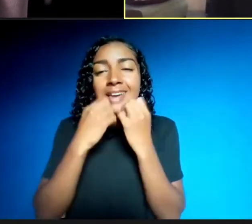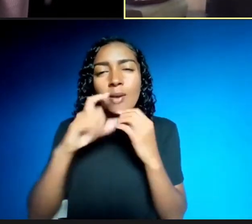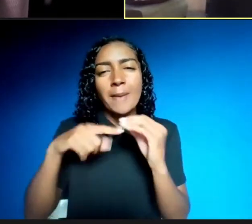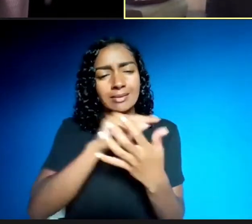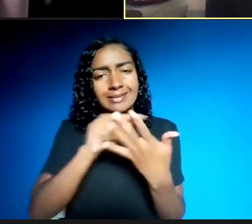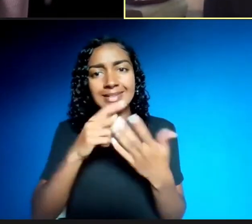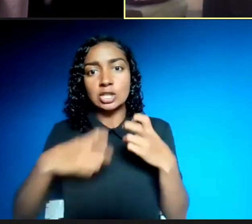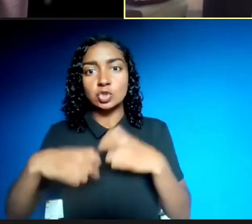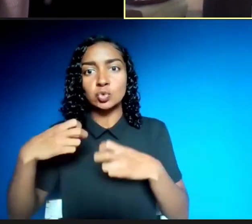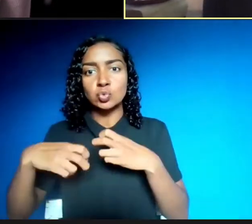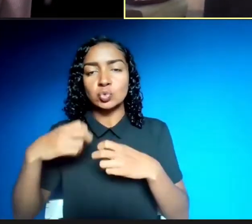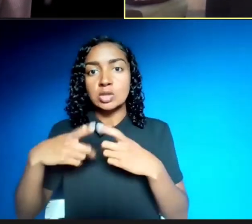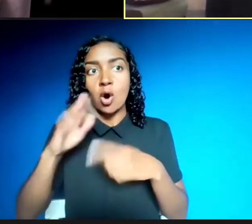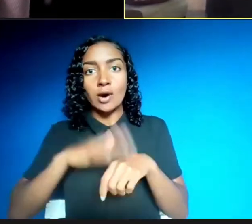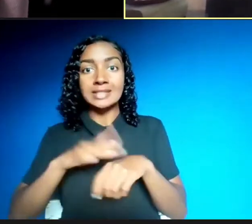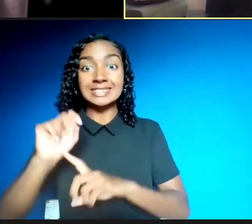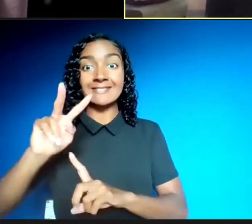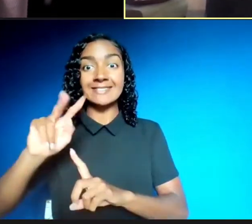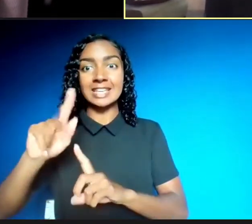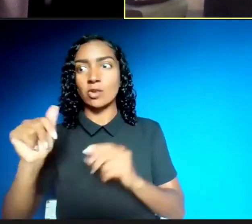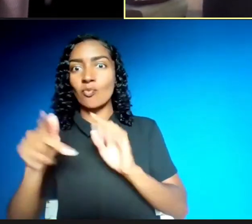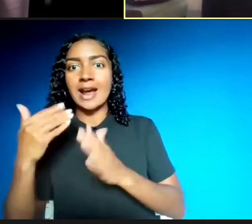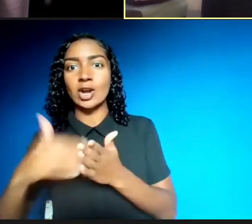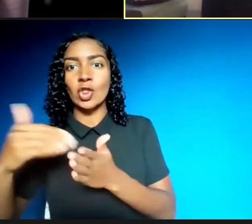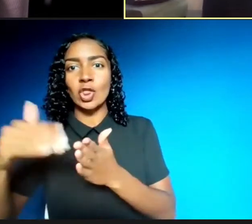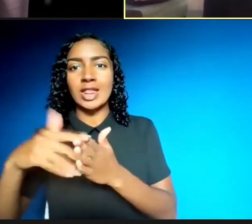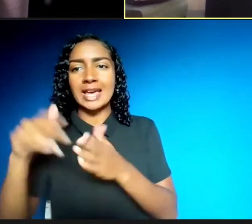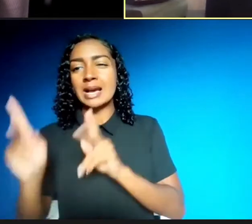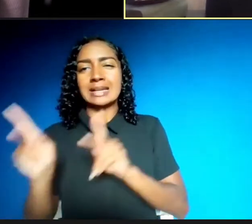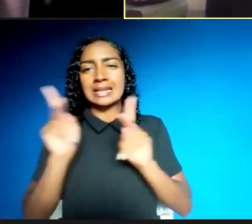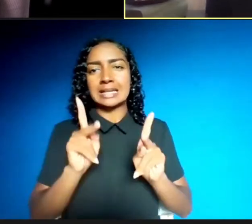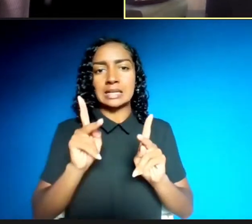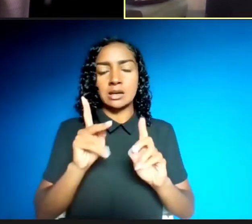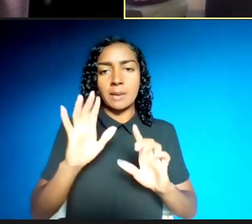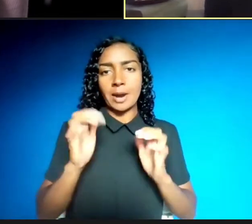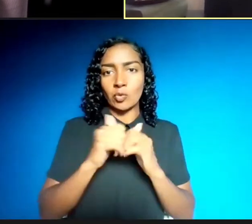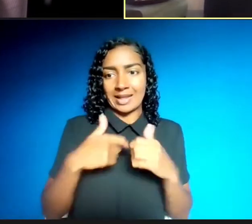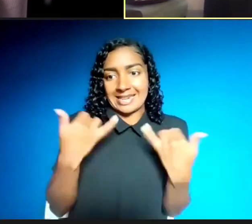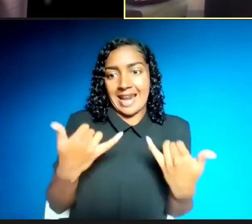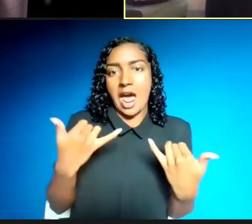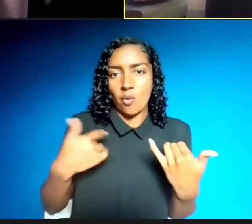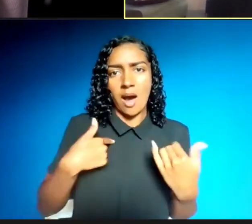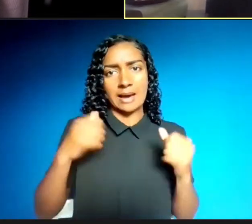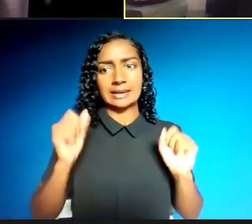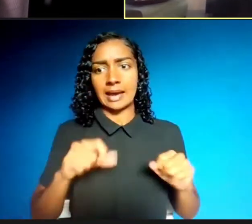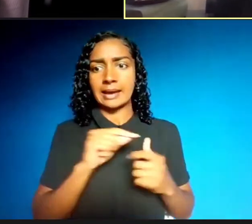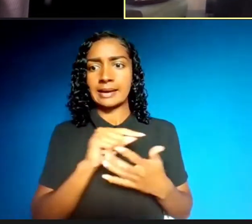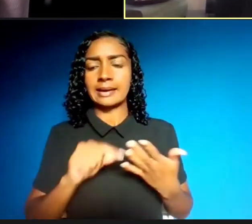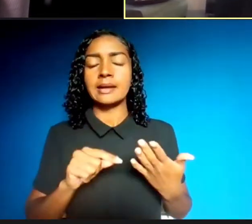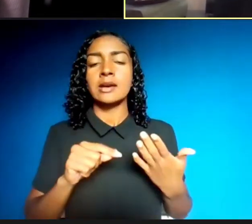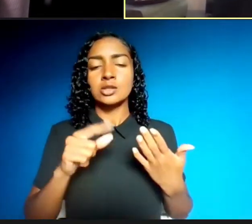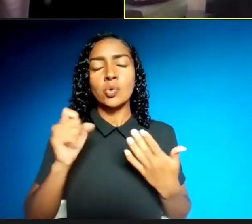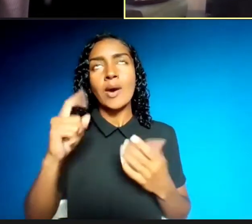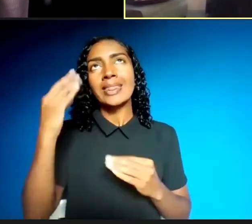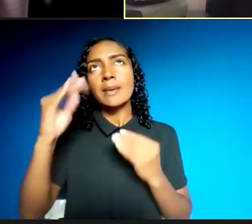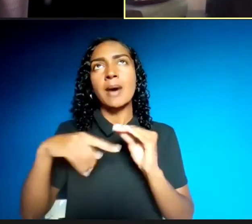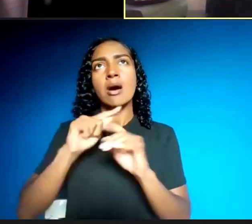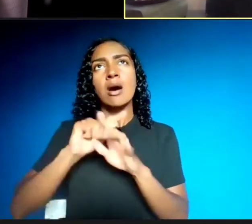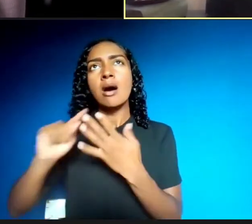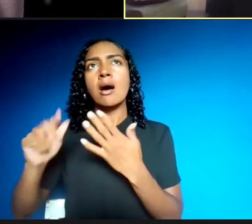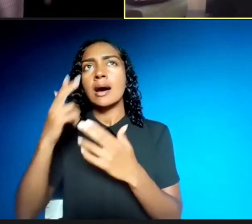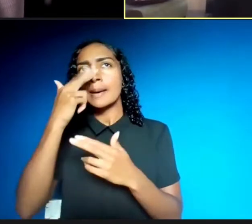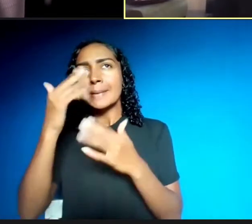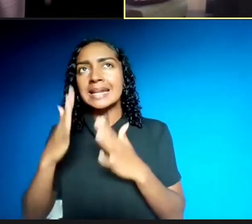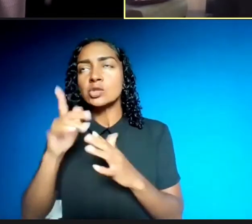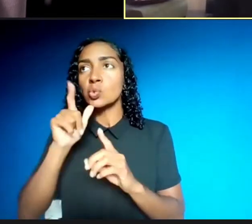me. So I think about lots of comedians who came before me doing this work and lots of activists.